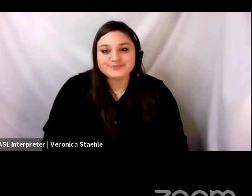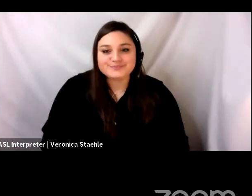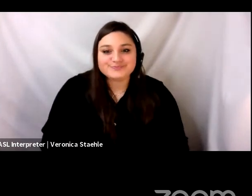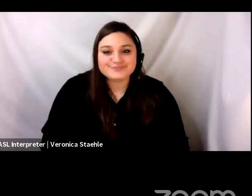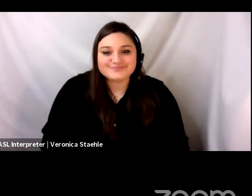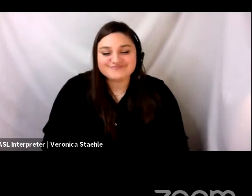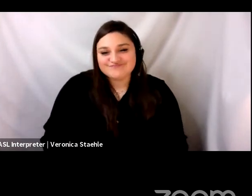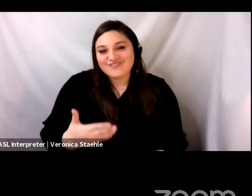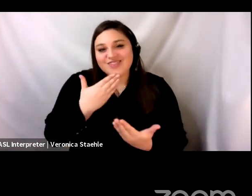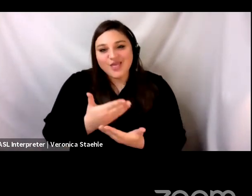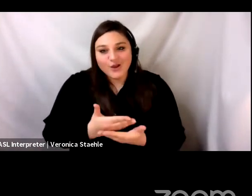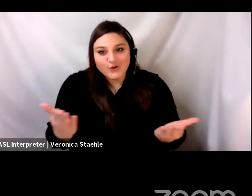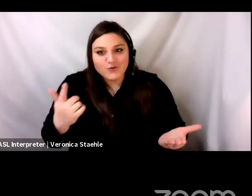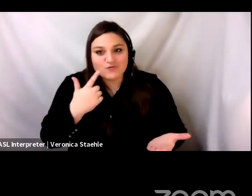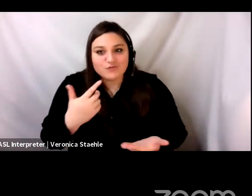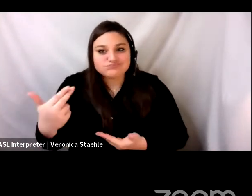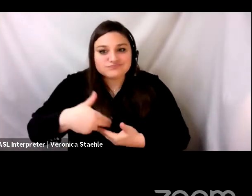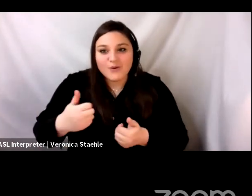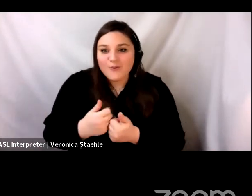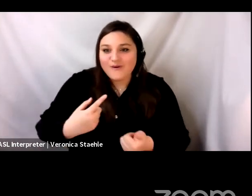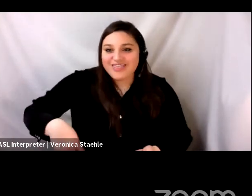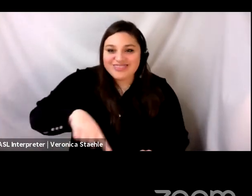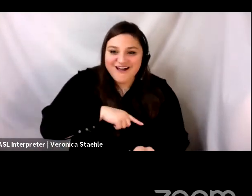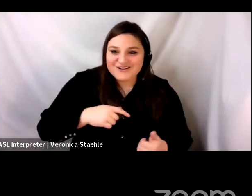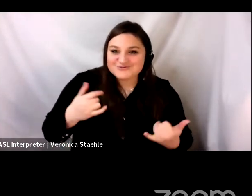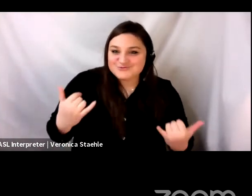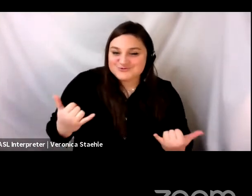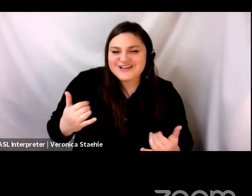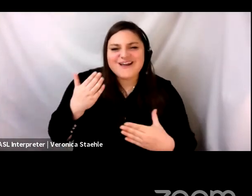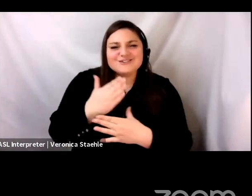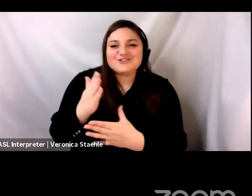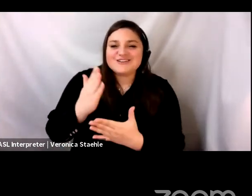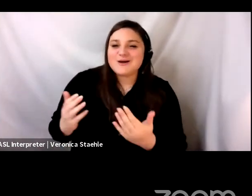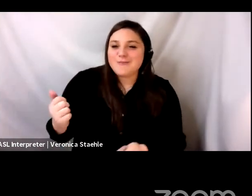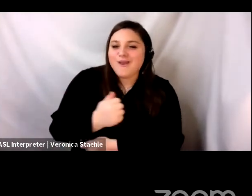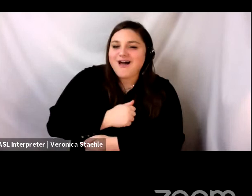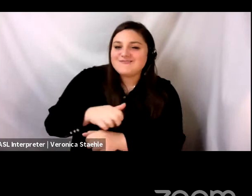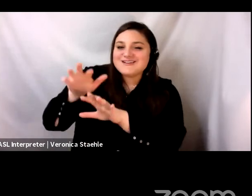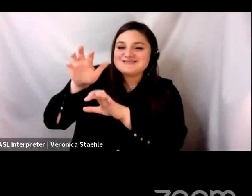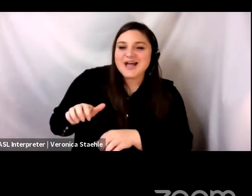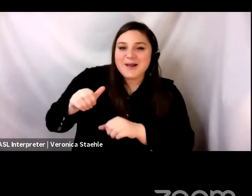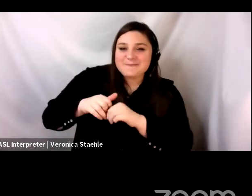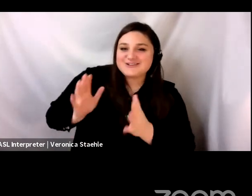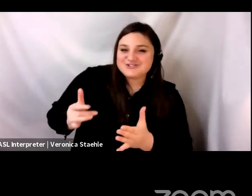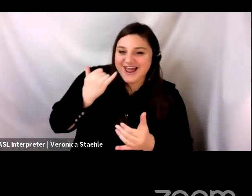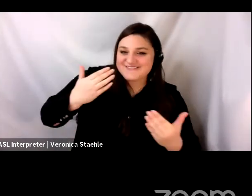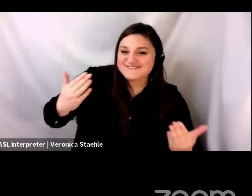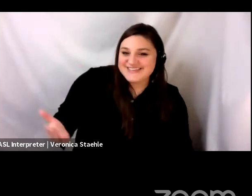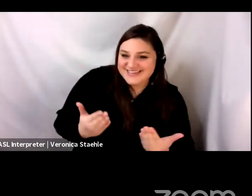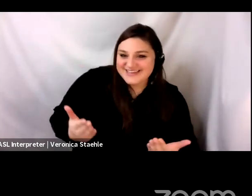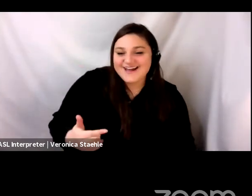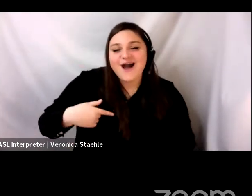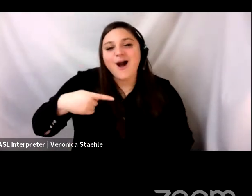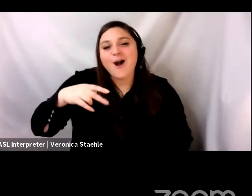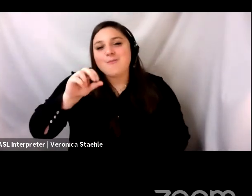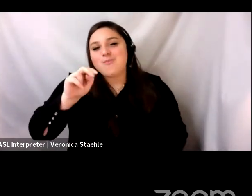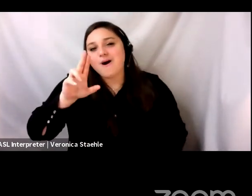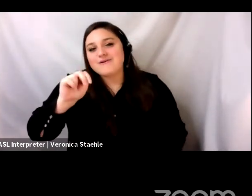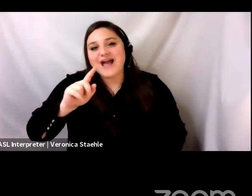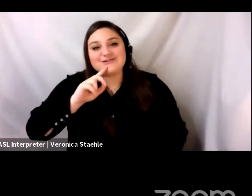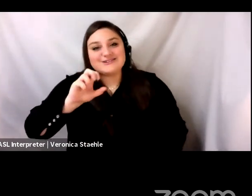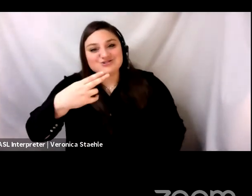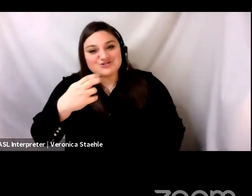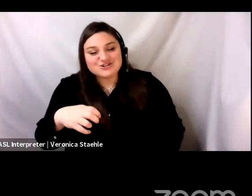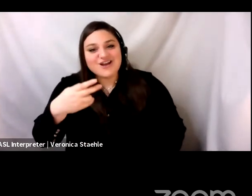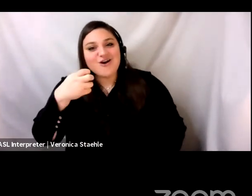Thank you for being here with us. Share some love in the chat if you're there. My pronouns are she, her. I identify as a